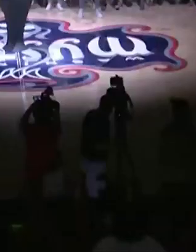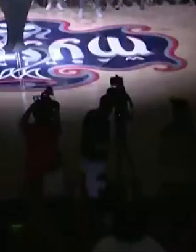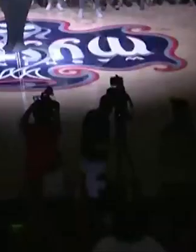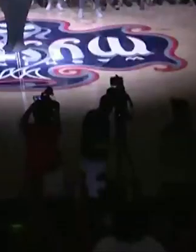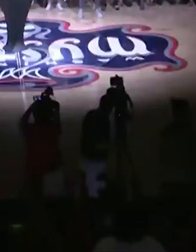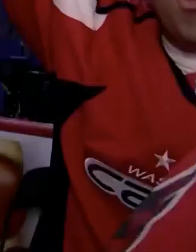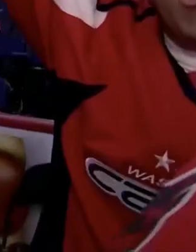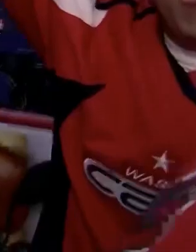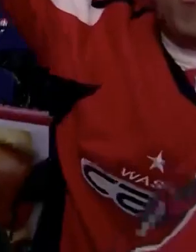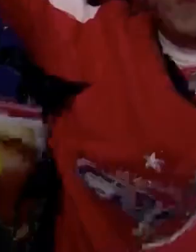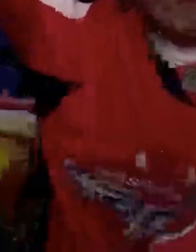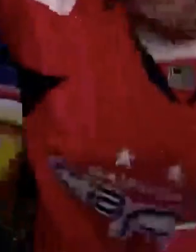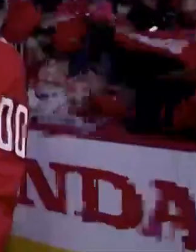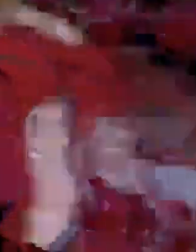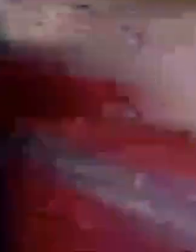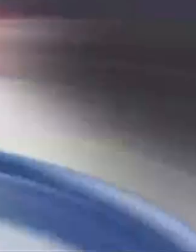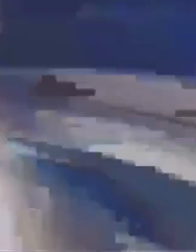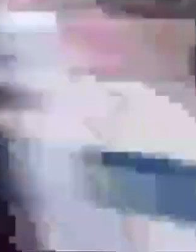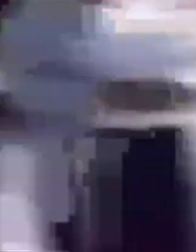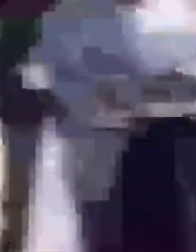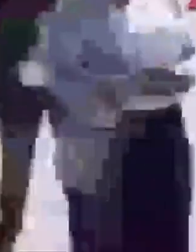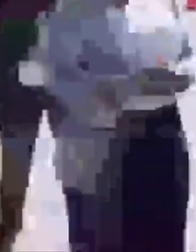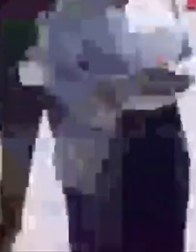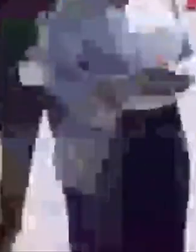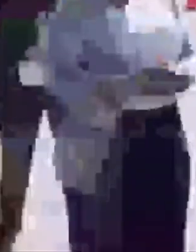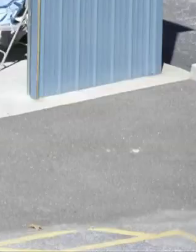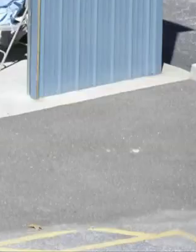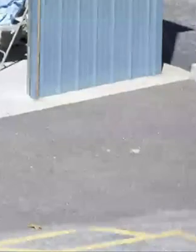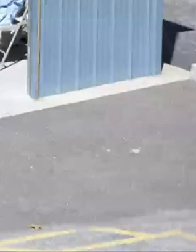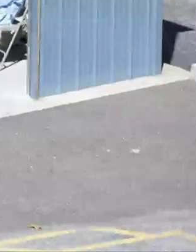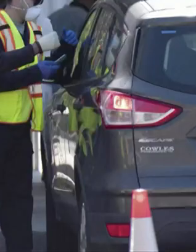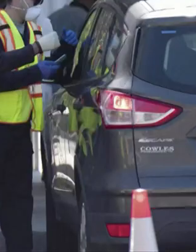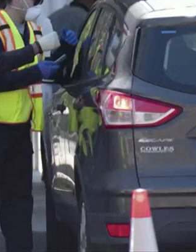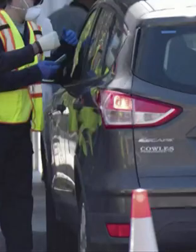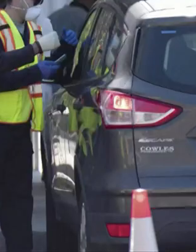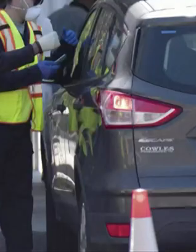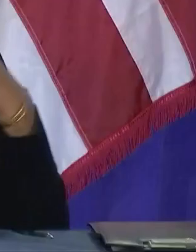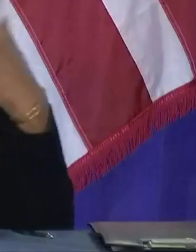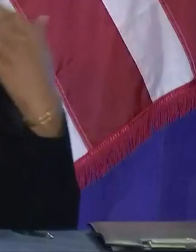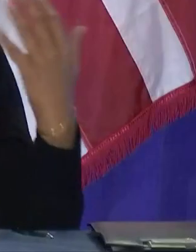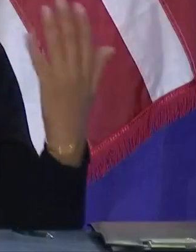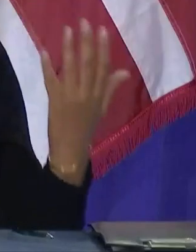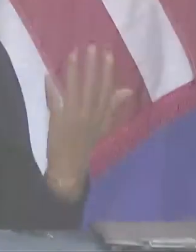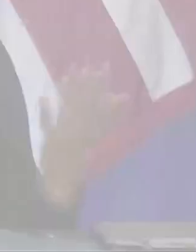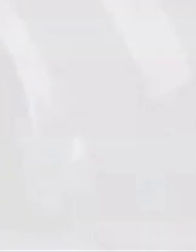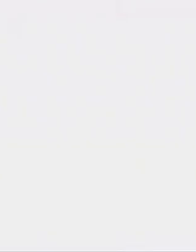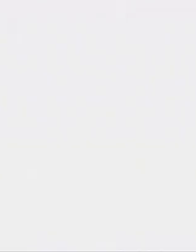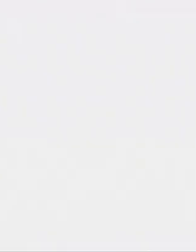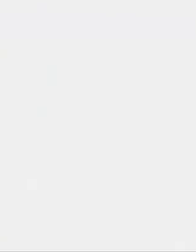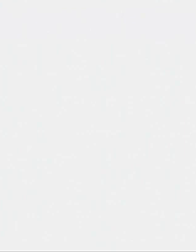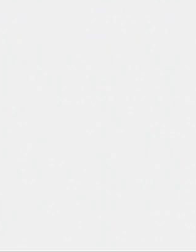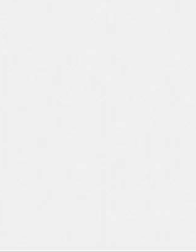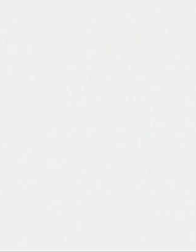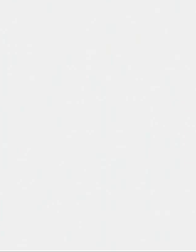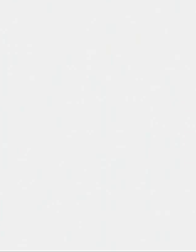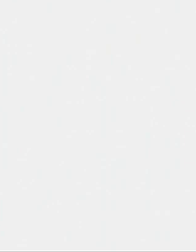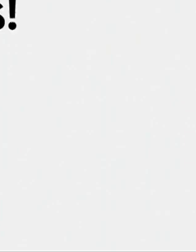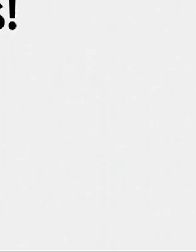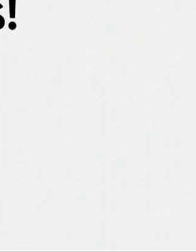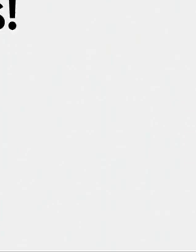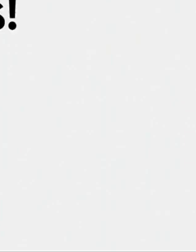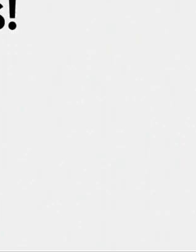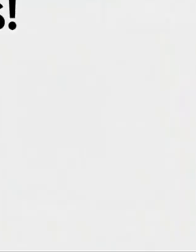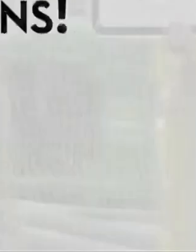DC, the District of Champions. Still, life as we know it can change in an instant. But we